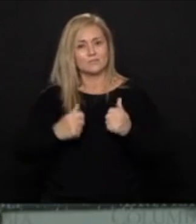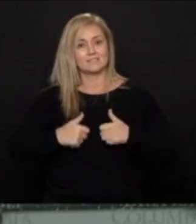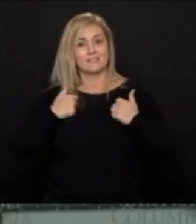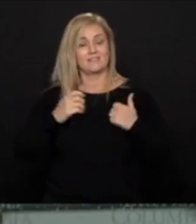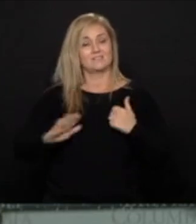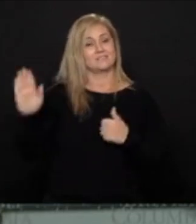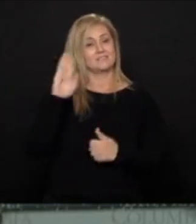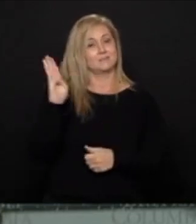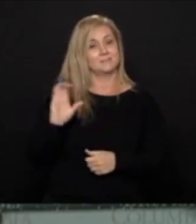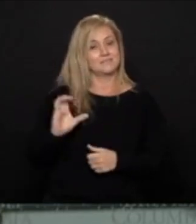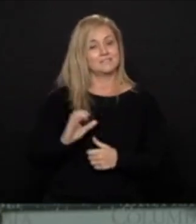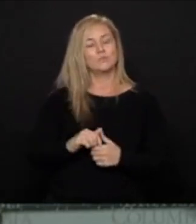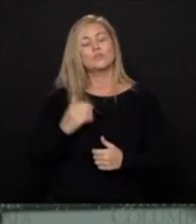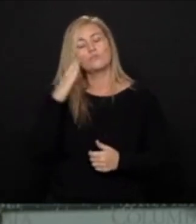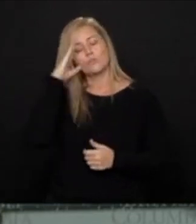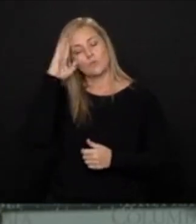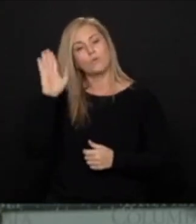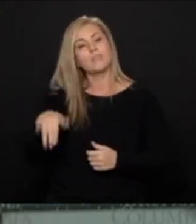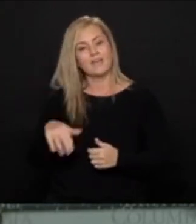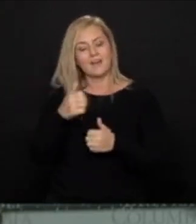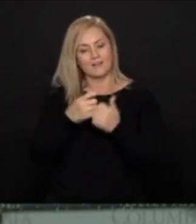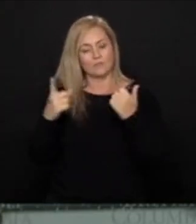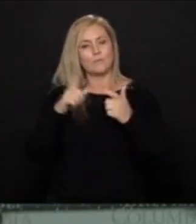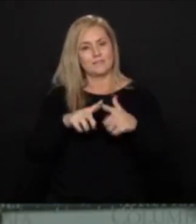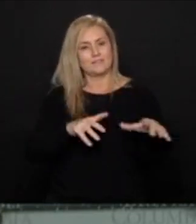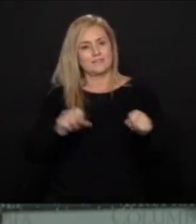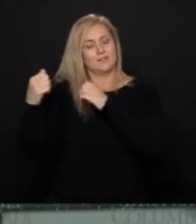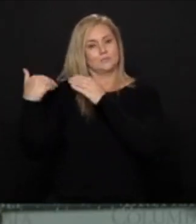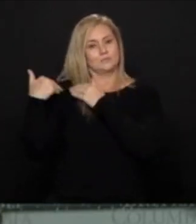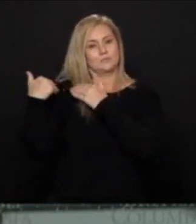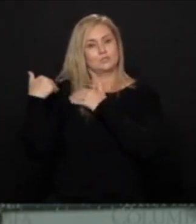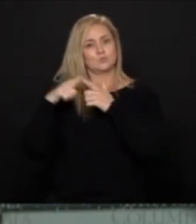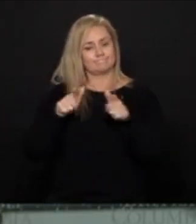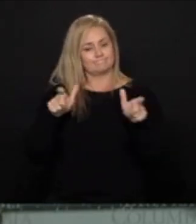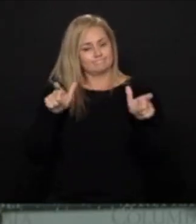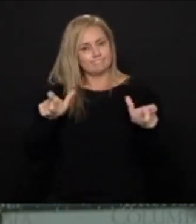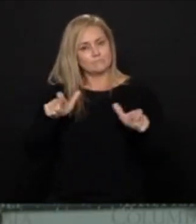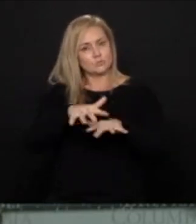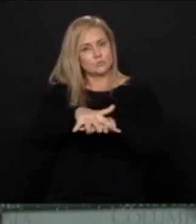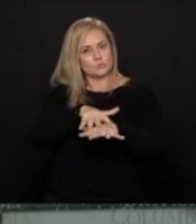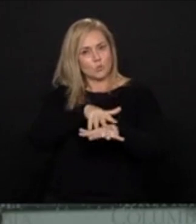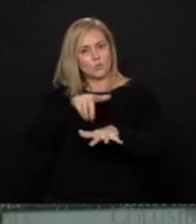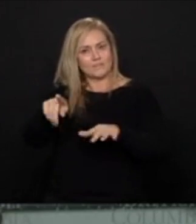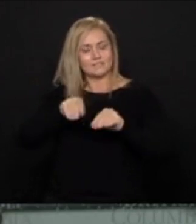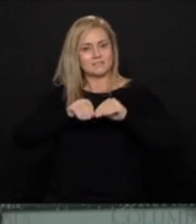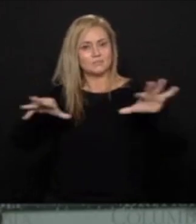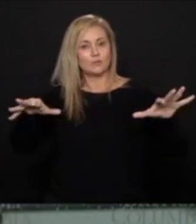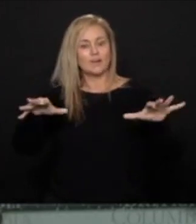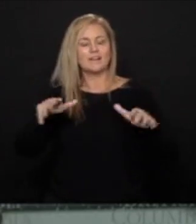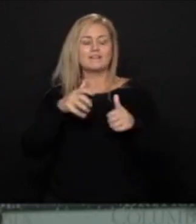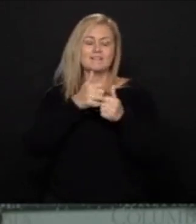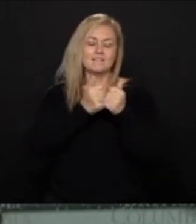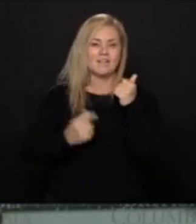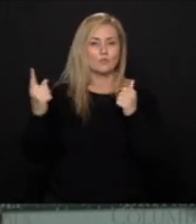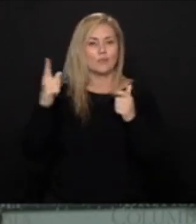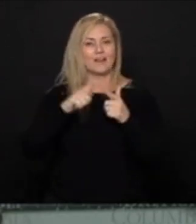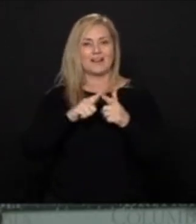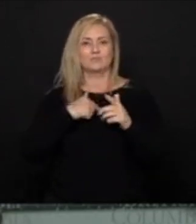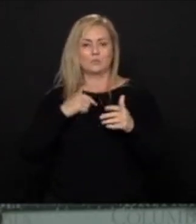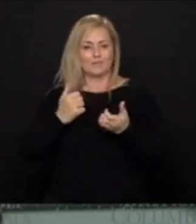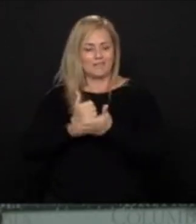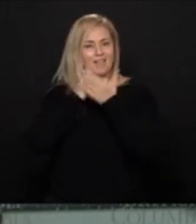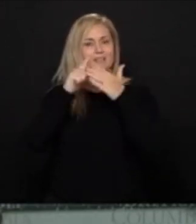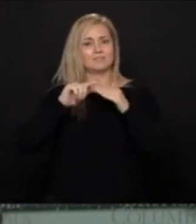province. We know that everyone needs to do their part to slow the spread. Everyone needs to do their part to